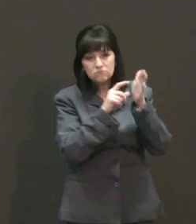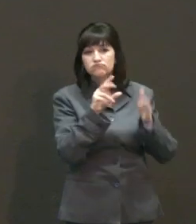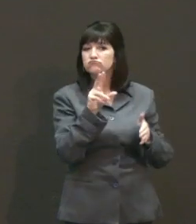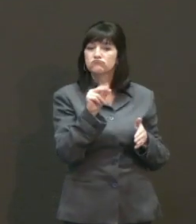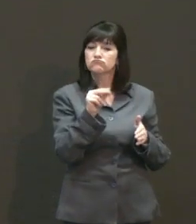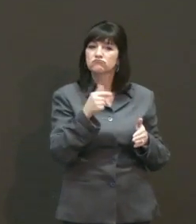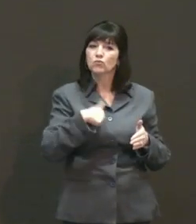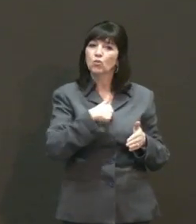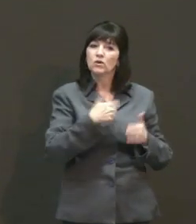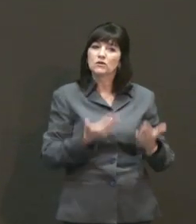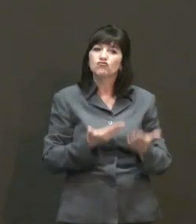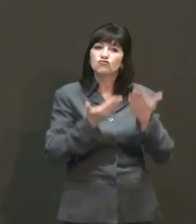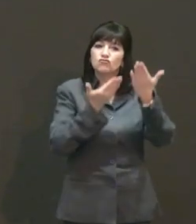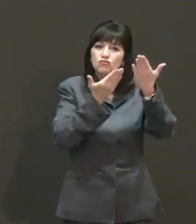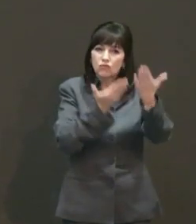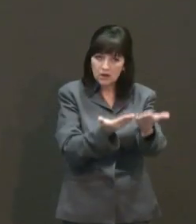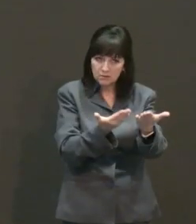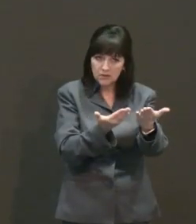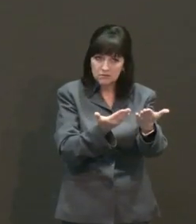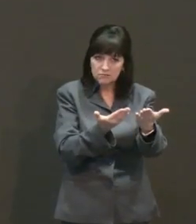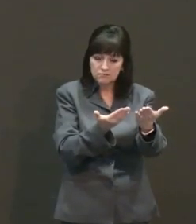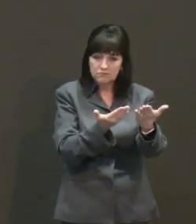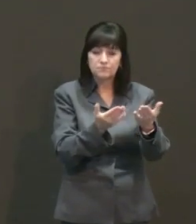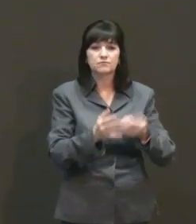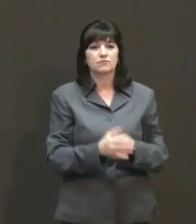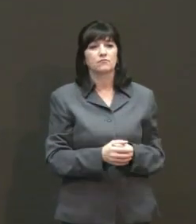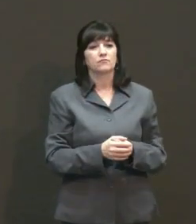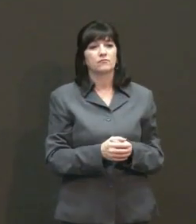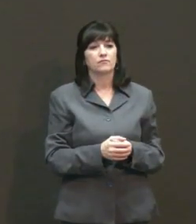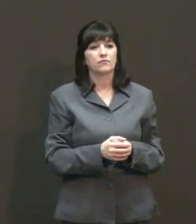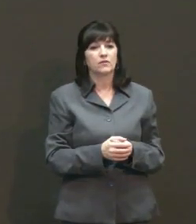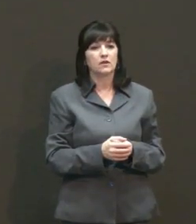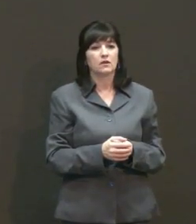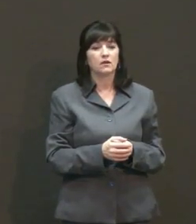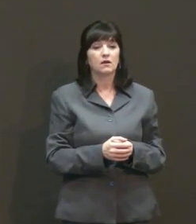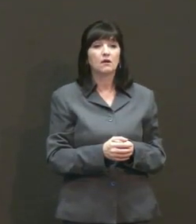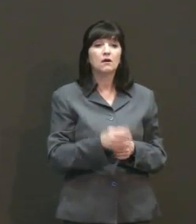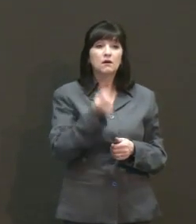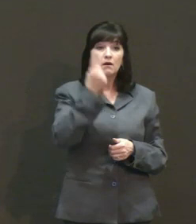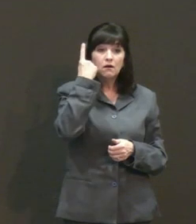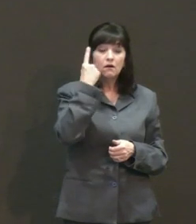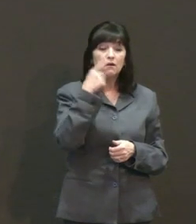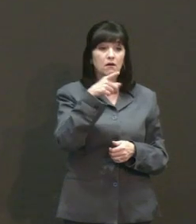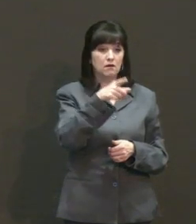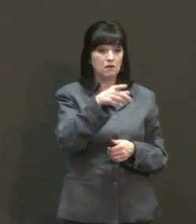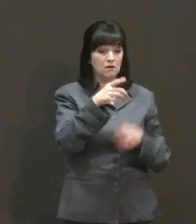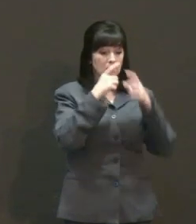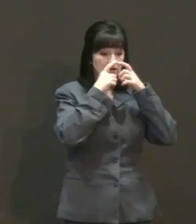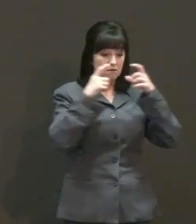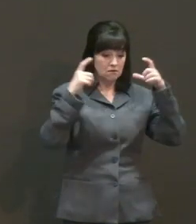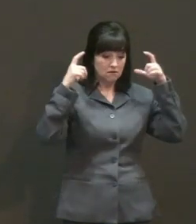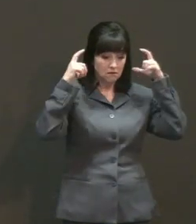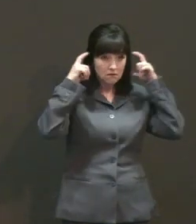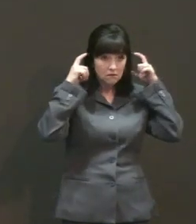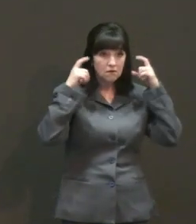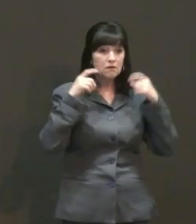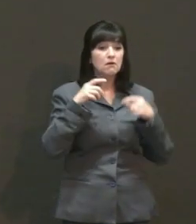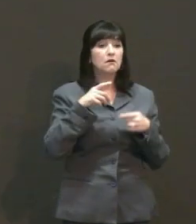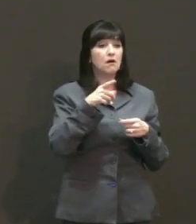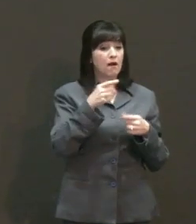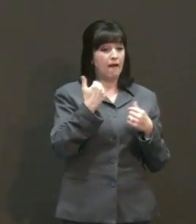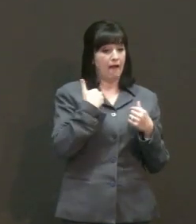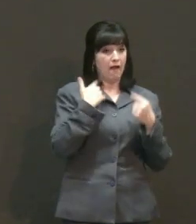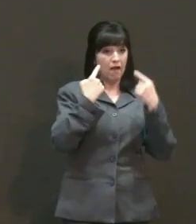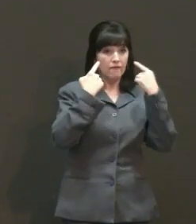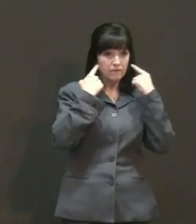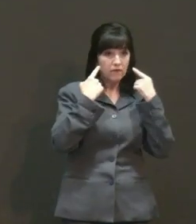also really want to be clear that this is not a substitute for existing guidance around hand